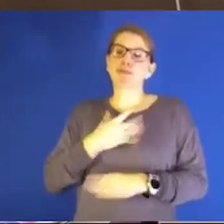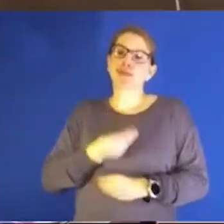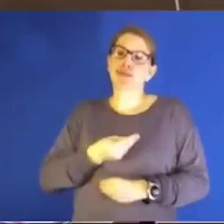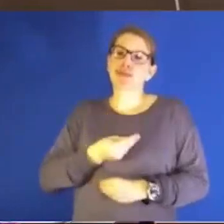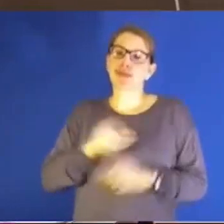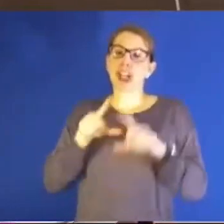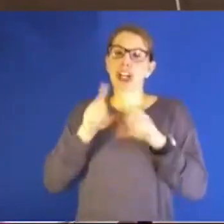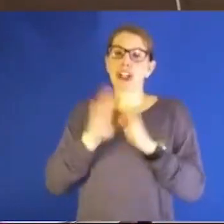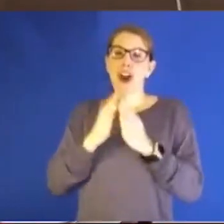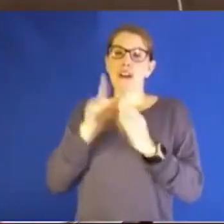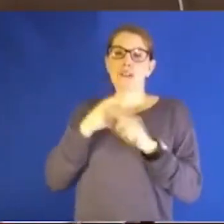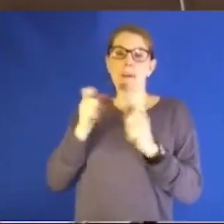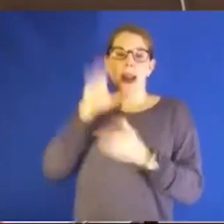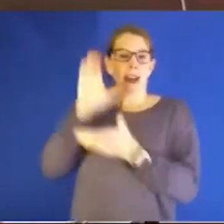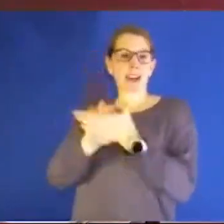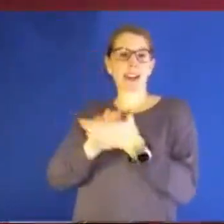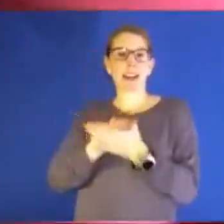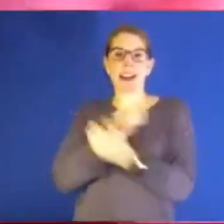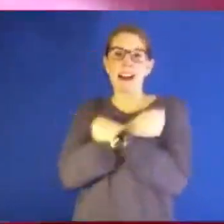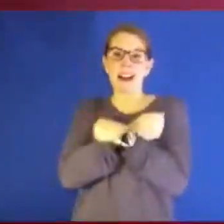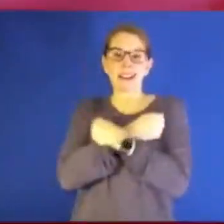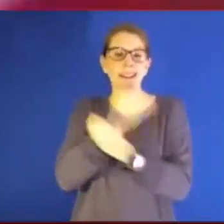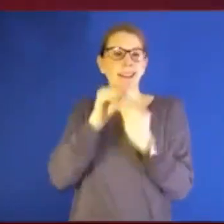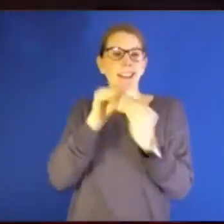nice hug and kiss from my daughter.